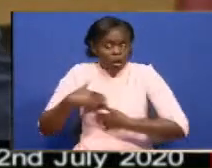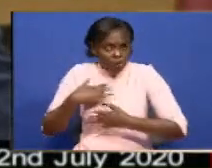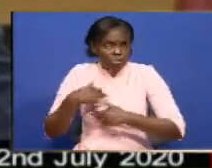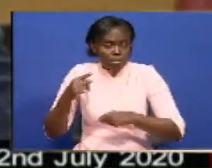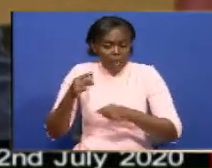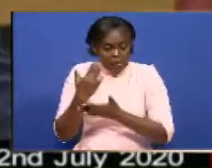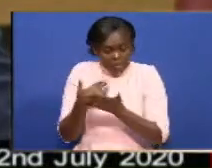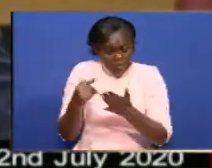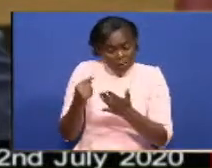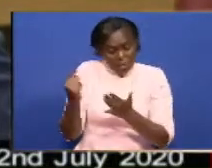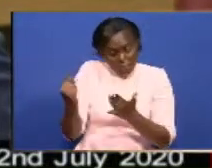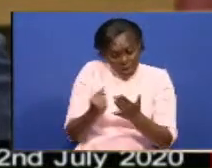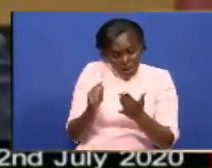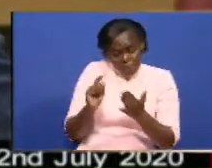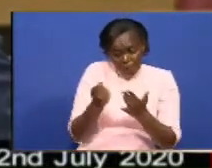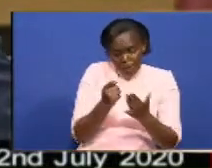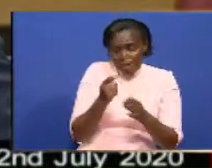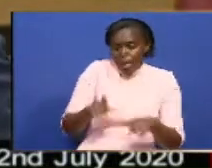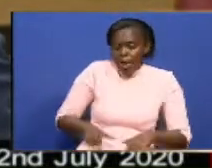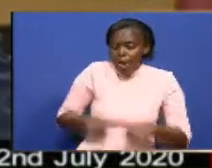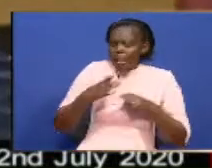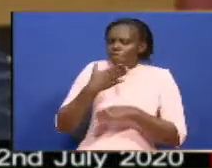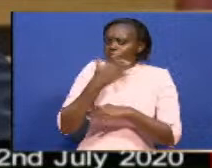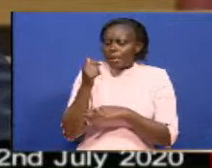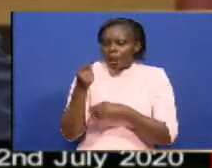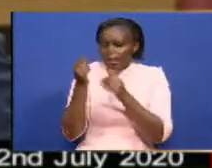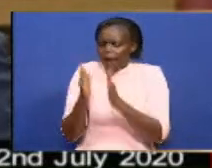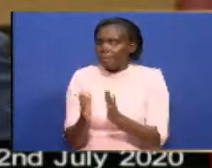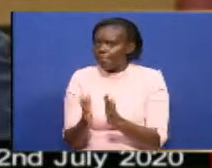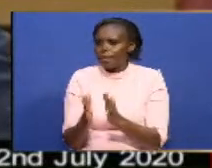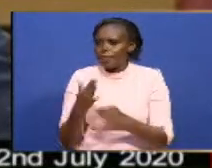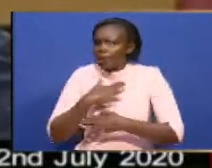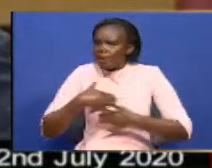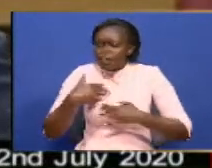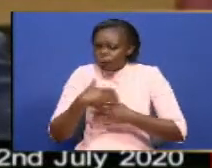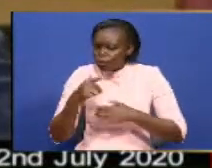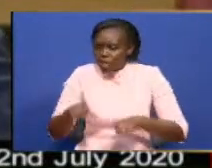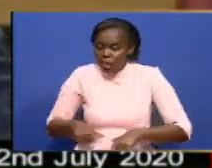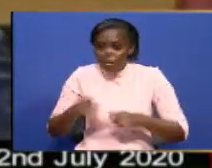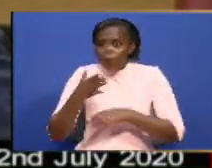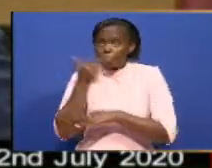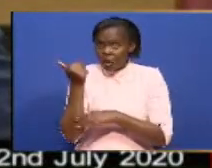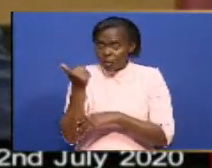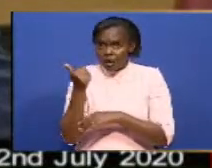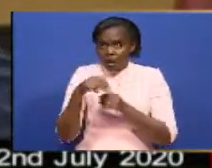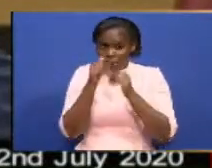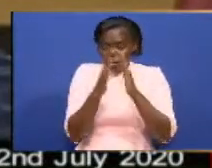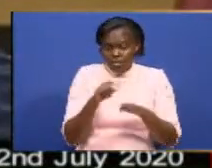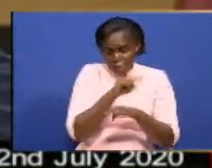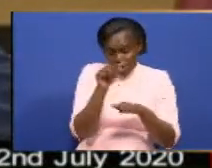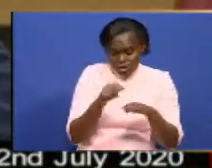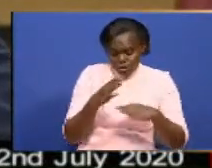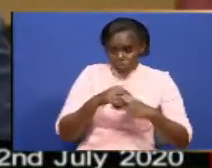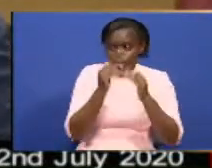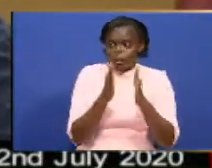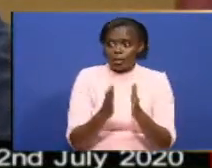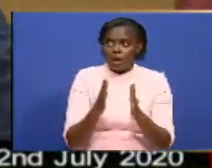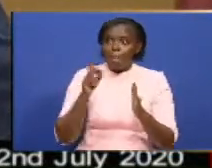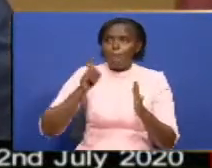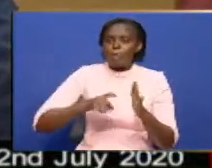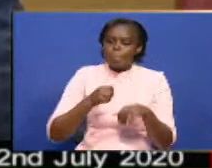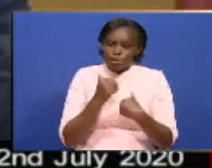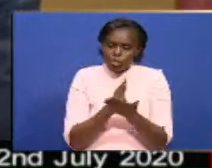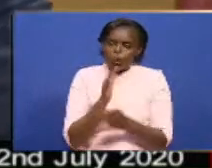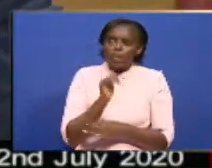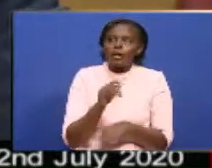Kenya, will even live better than Kenyans. And I think the question we need to, as leaders and national leaders, we must make sure